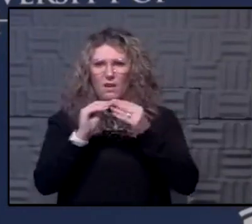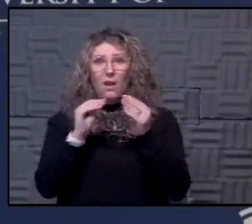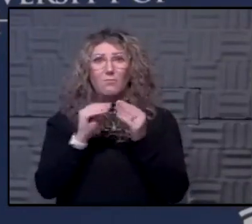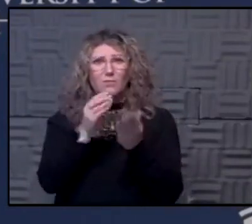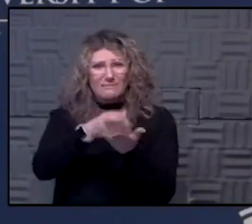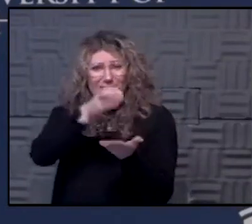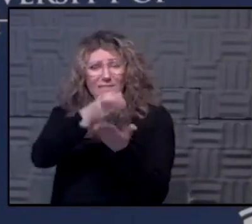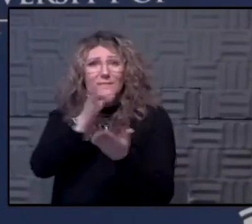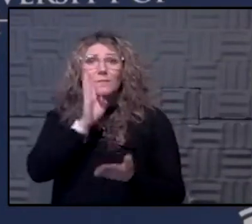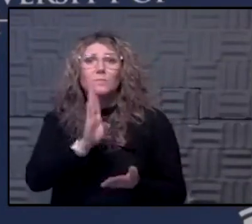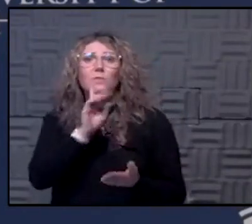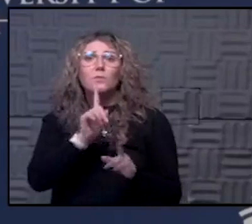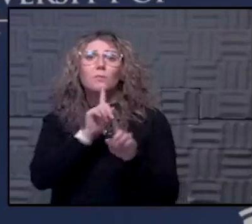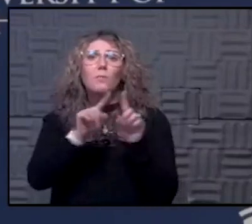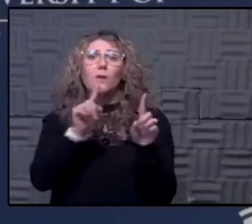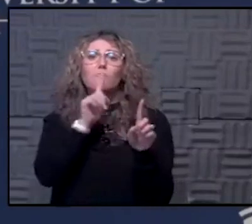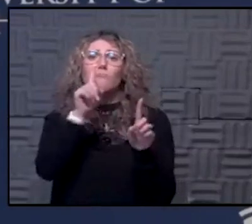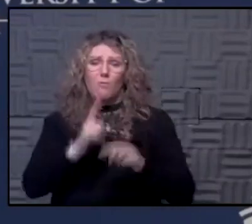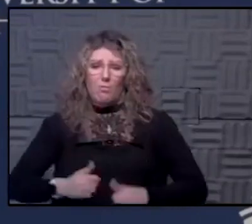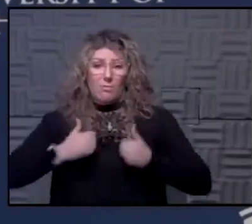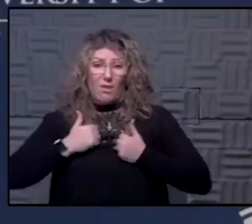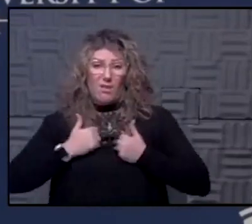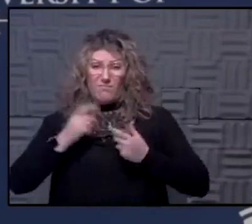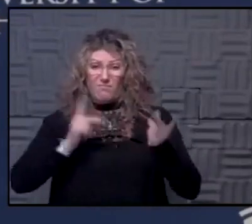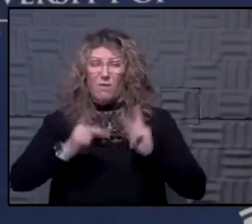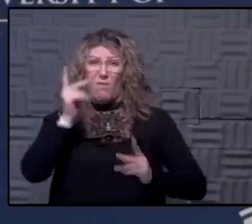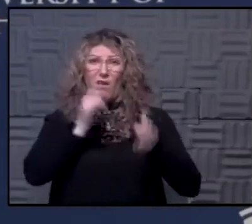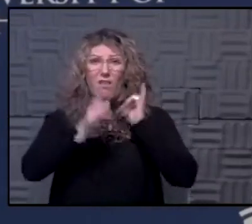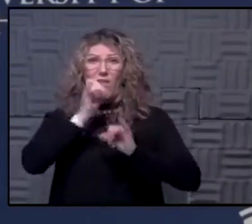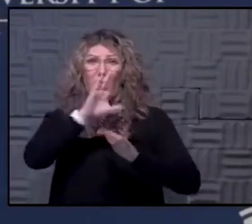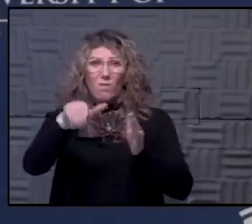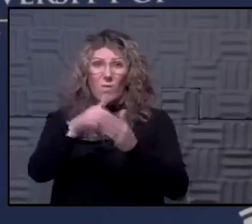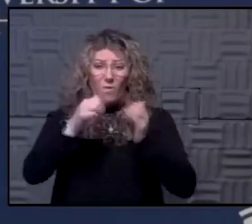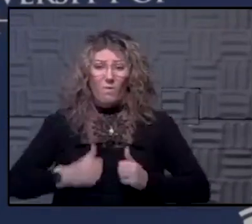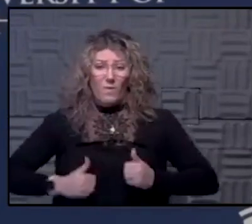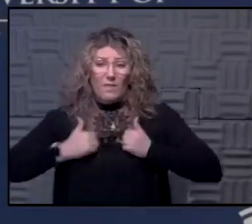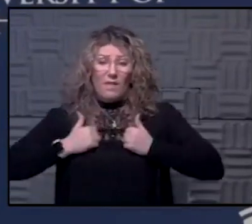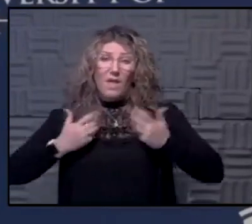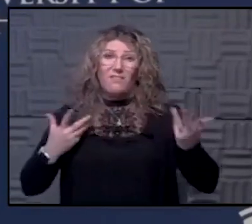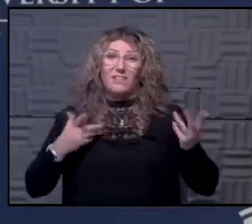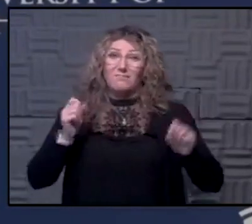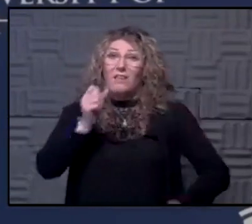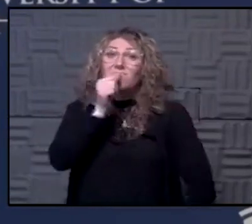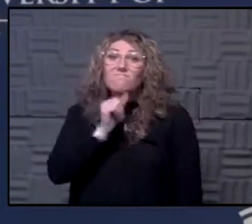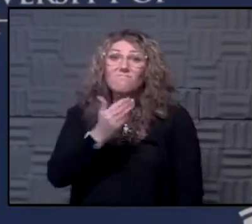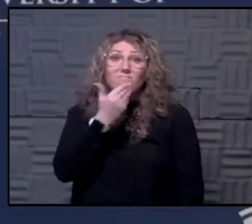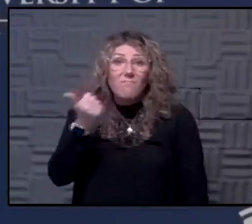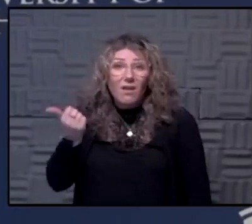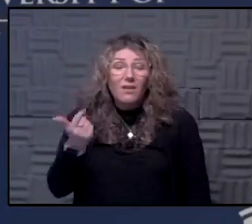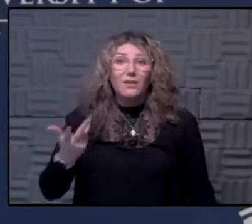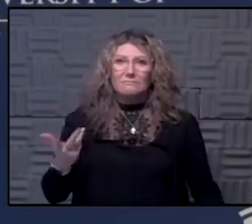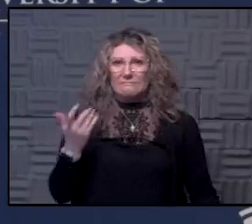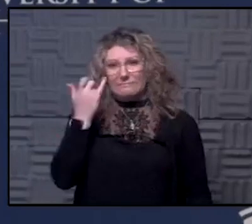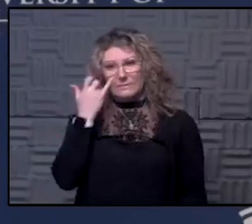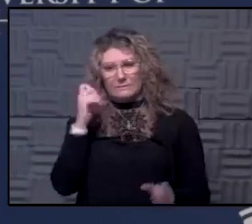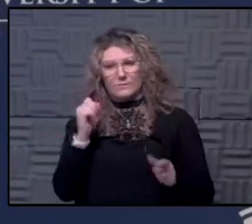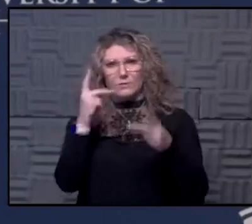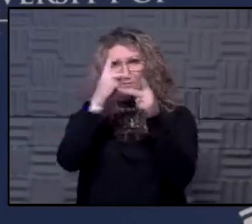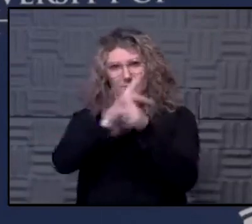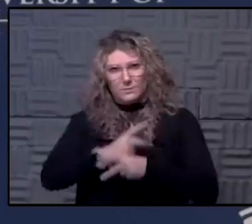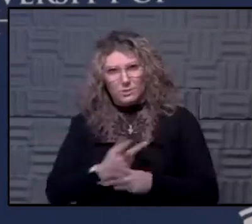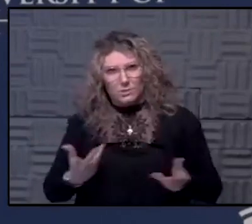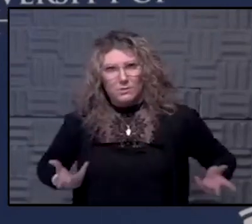But the reality is there's some people who have been drinking their whole life and, they just seem to tolerate it better. If we could figure that out, I think it would